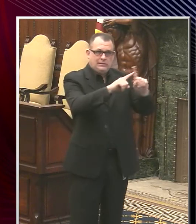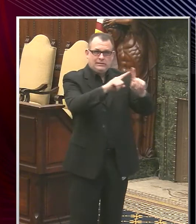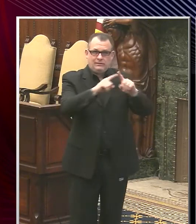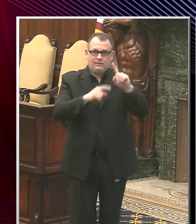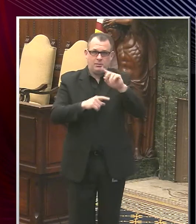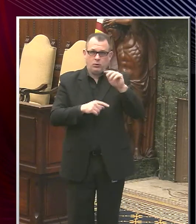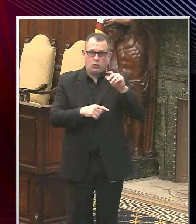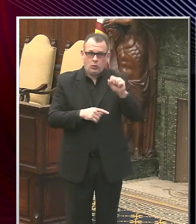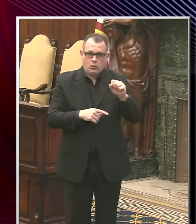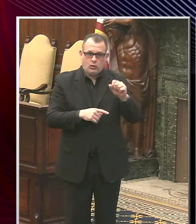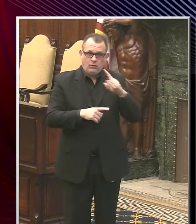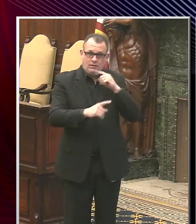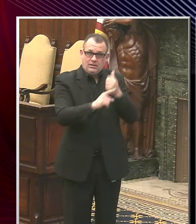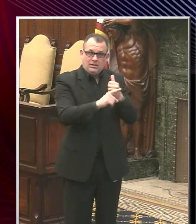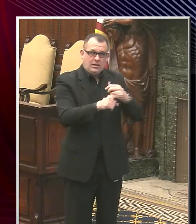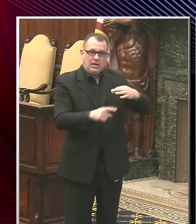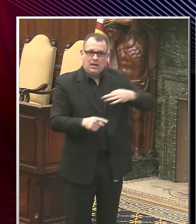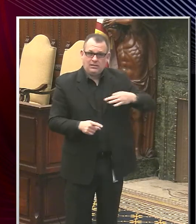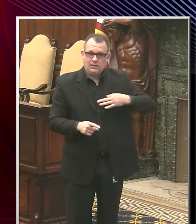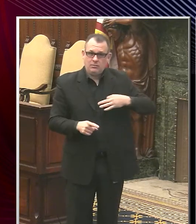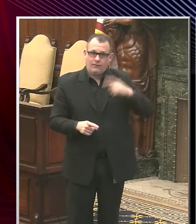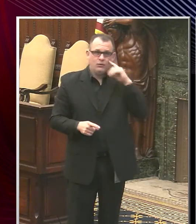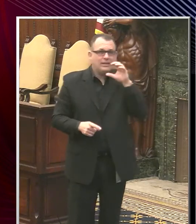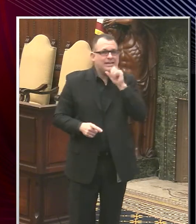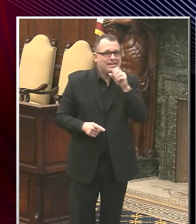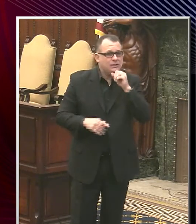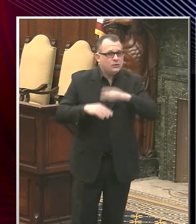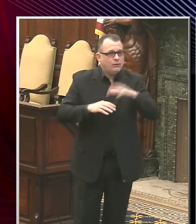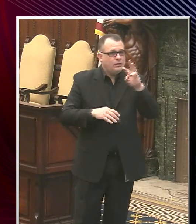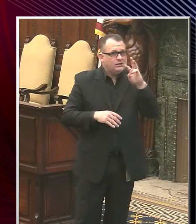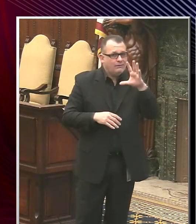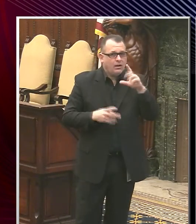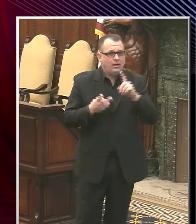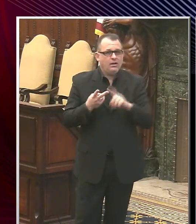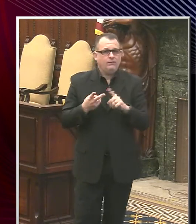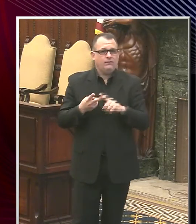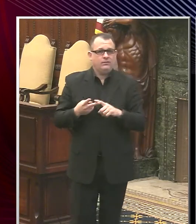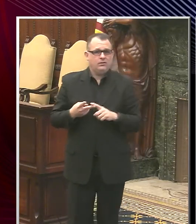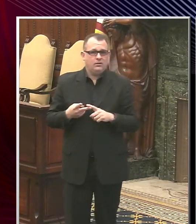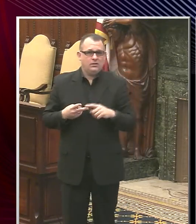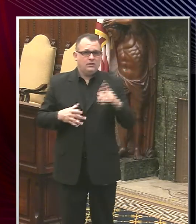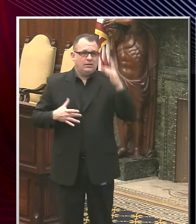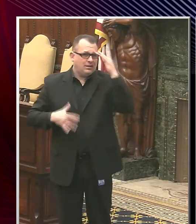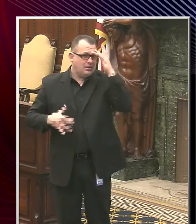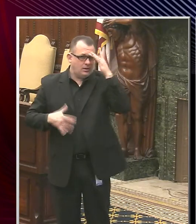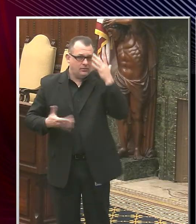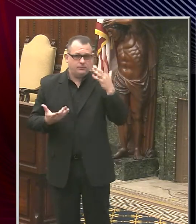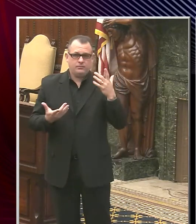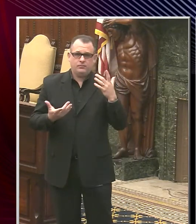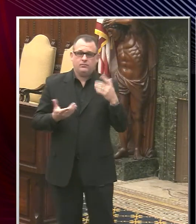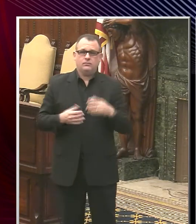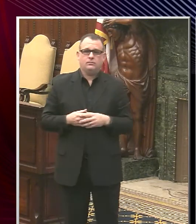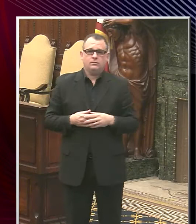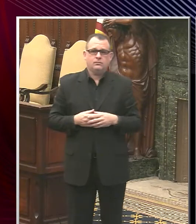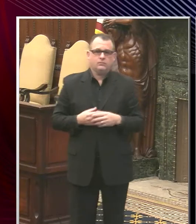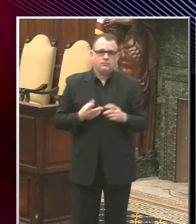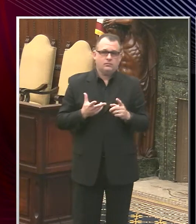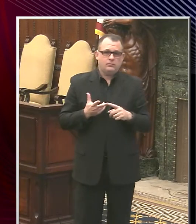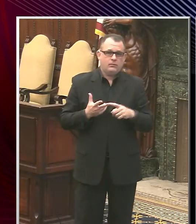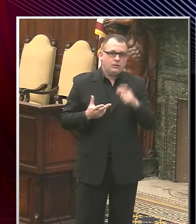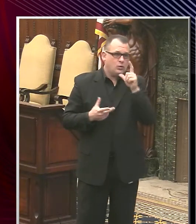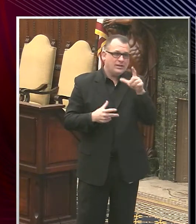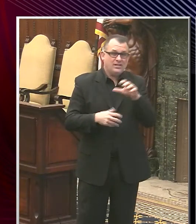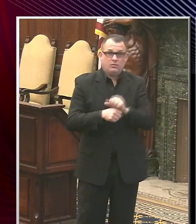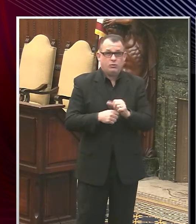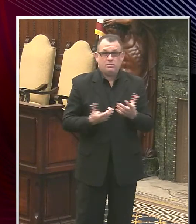also eligible by being over 65 or having a high-risk medical condition, you don't need an appointment to get vaccinated at the